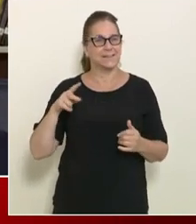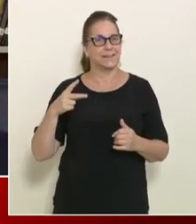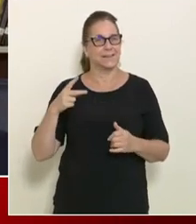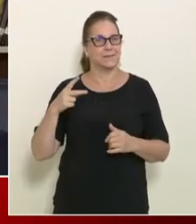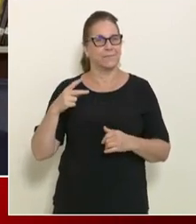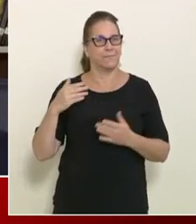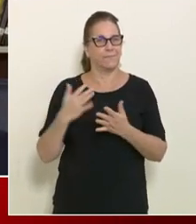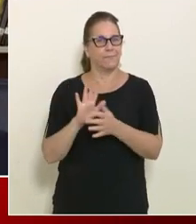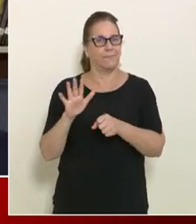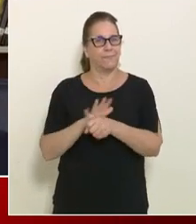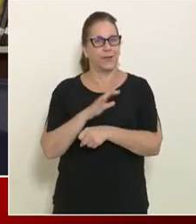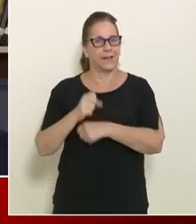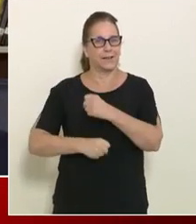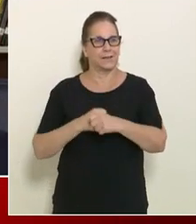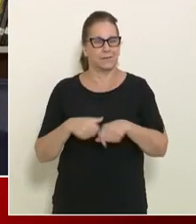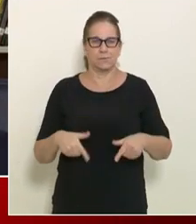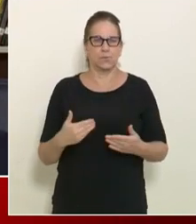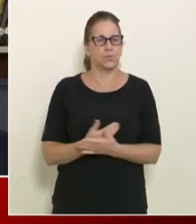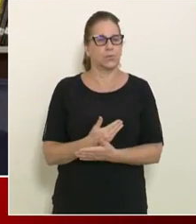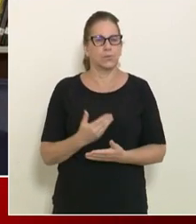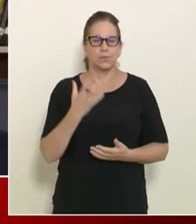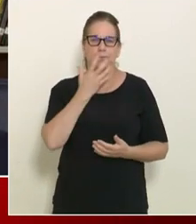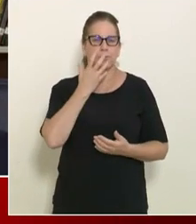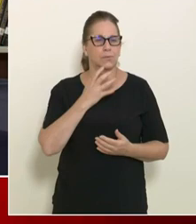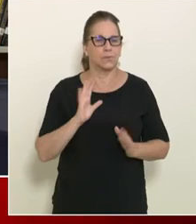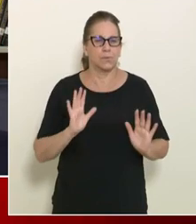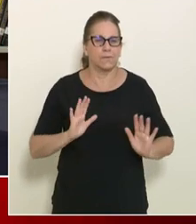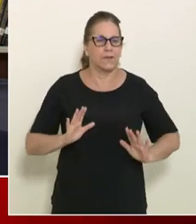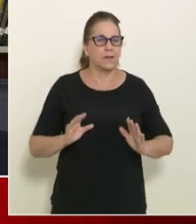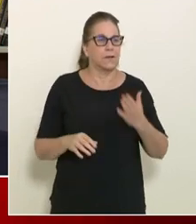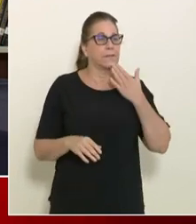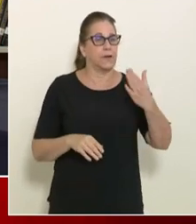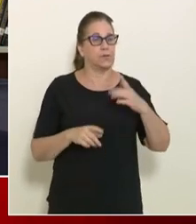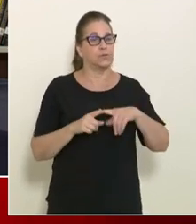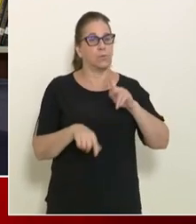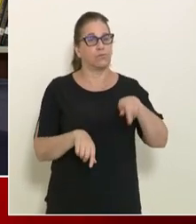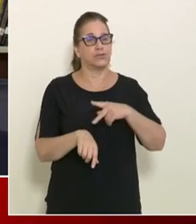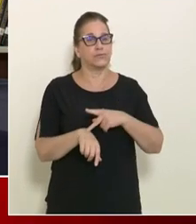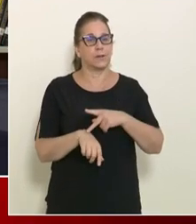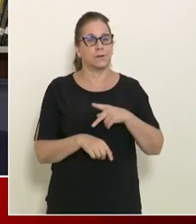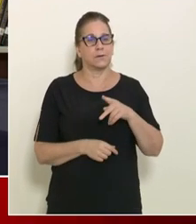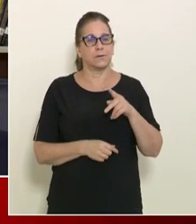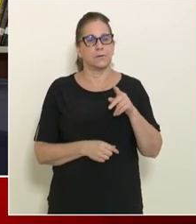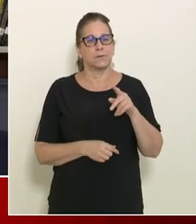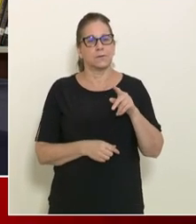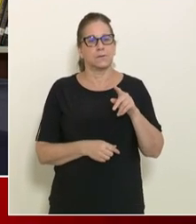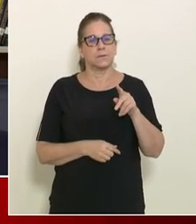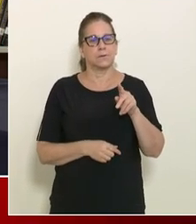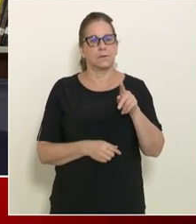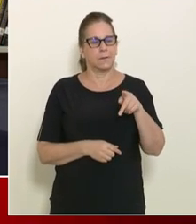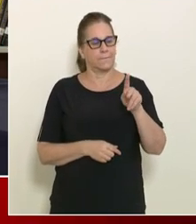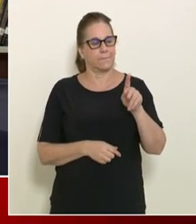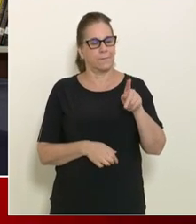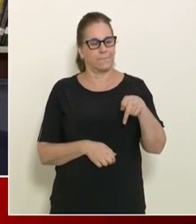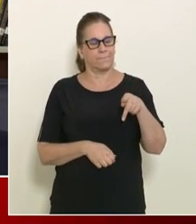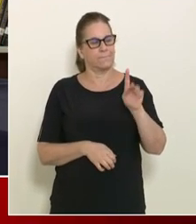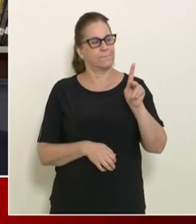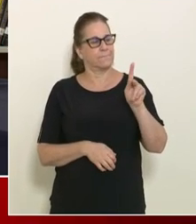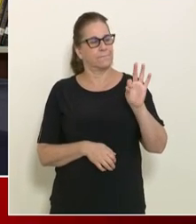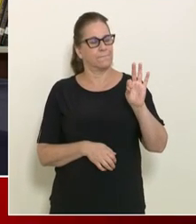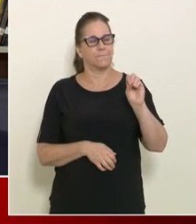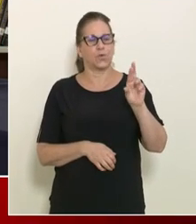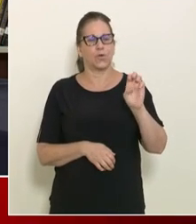to thank Principal Vroman and the entire staff here at Ida B. Wells for all of the planning that they have been